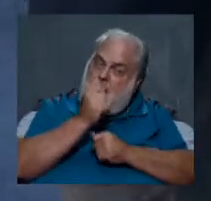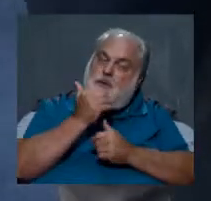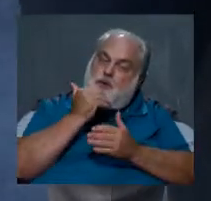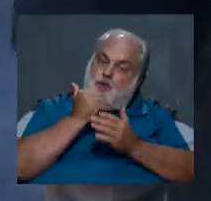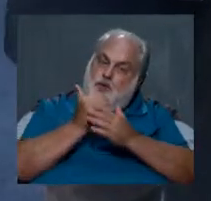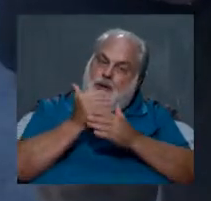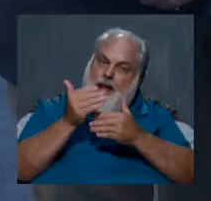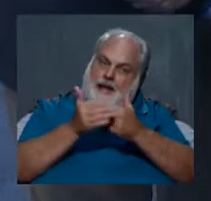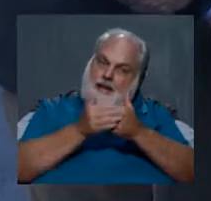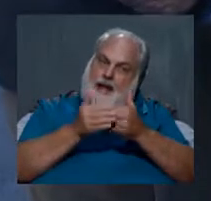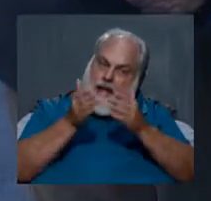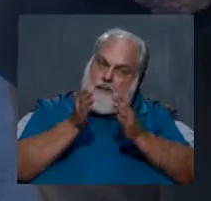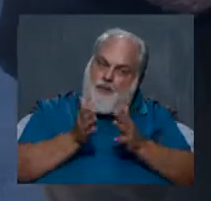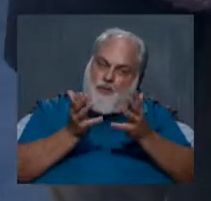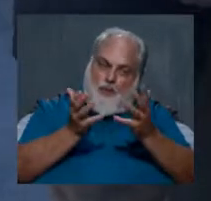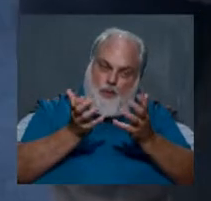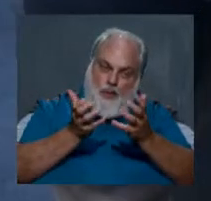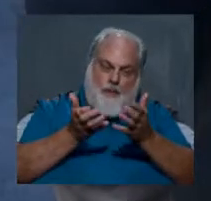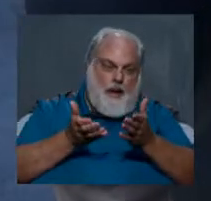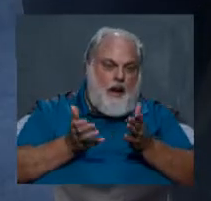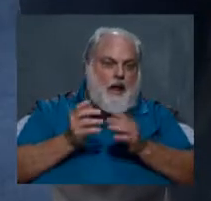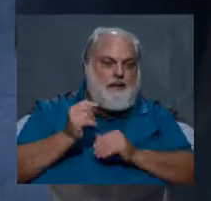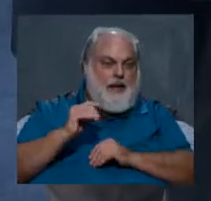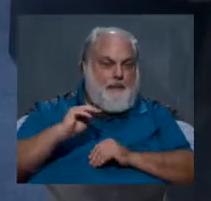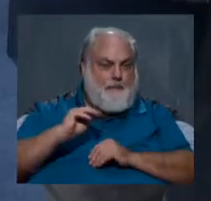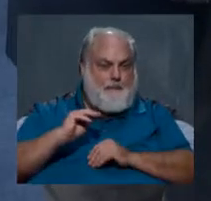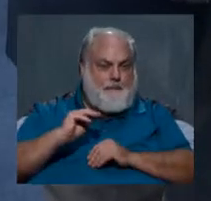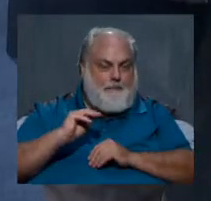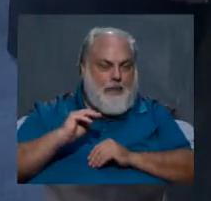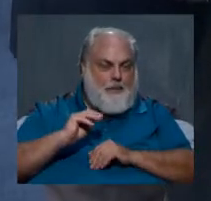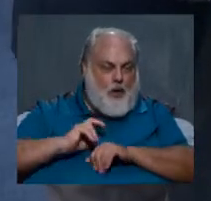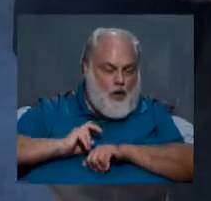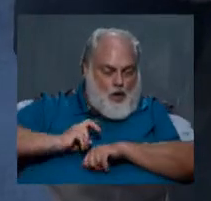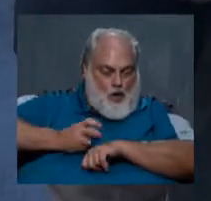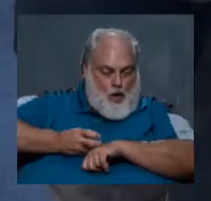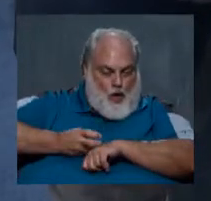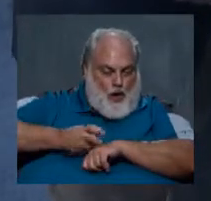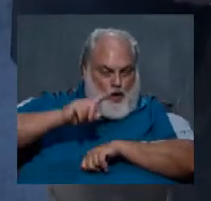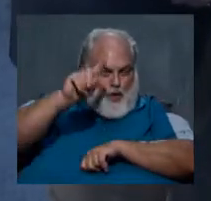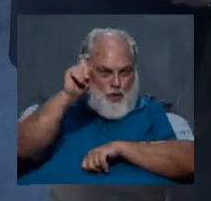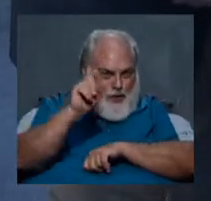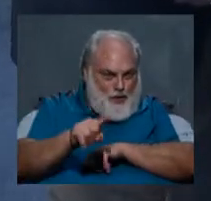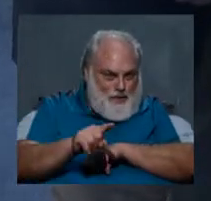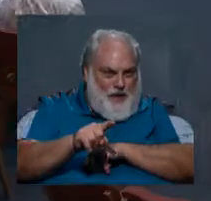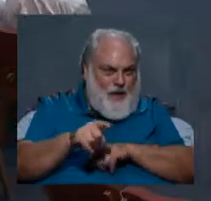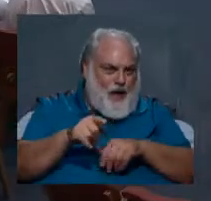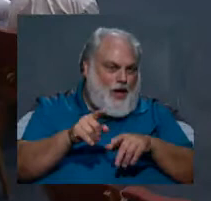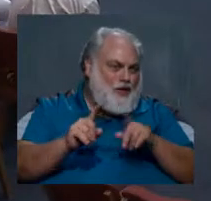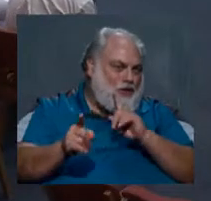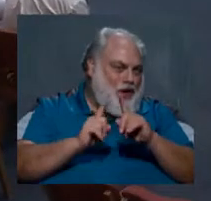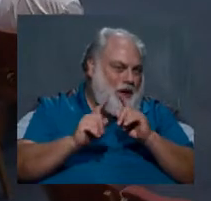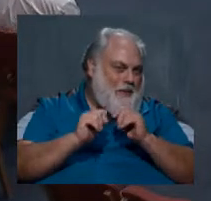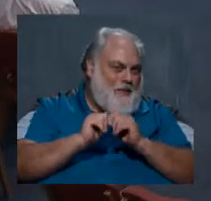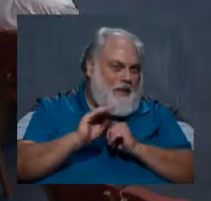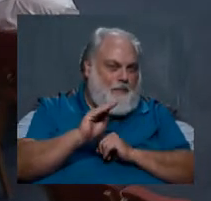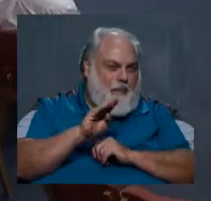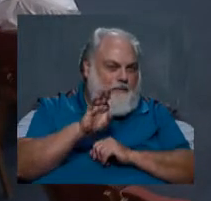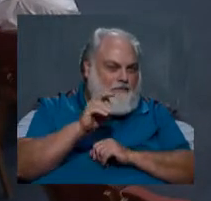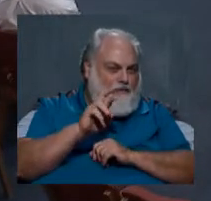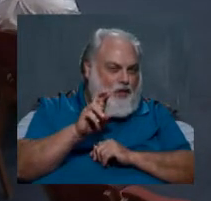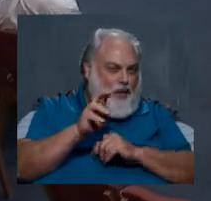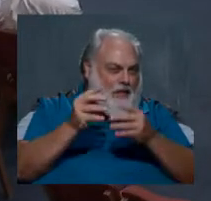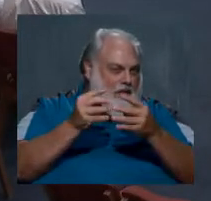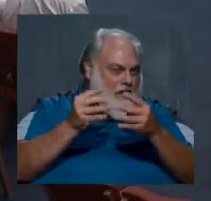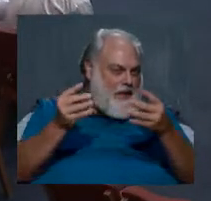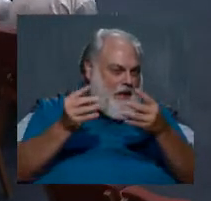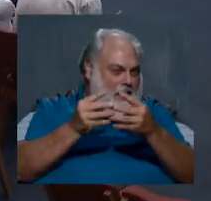neighbors. I think I'm going to let Tim, because I'm going to dodge the hard questions, talk to you about the buffer and the back gate,